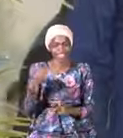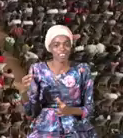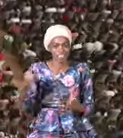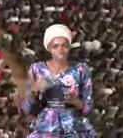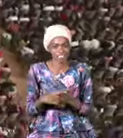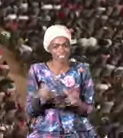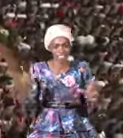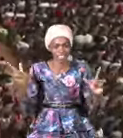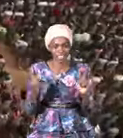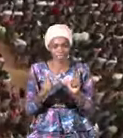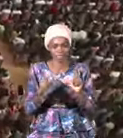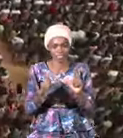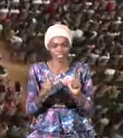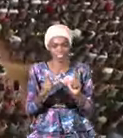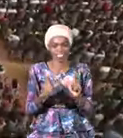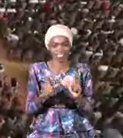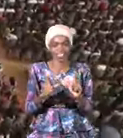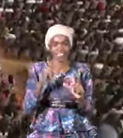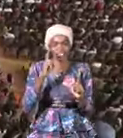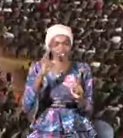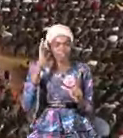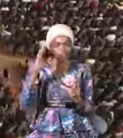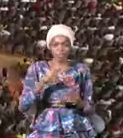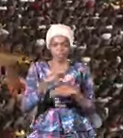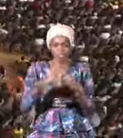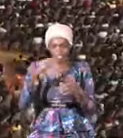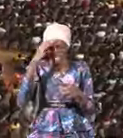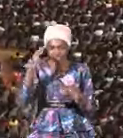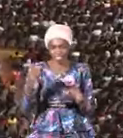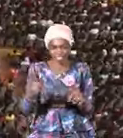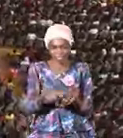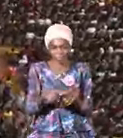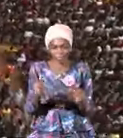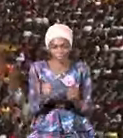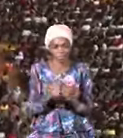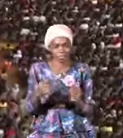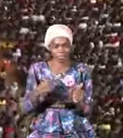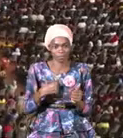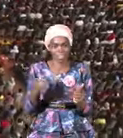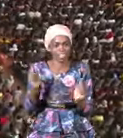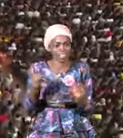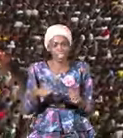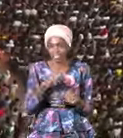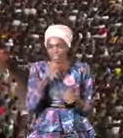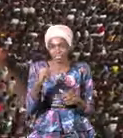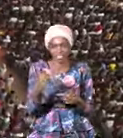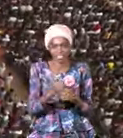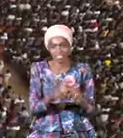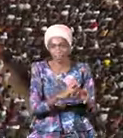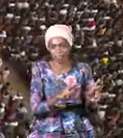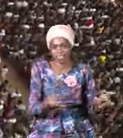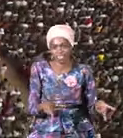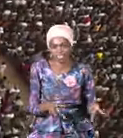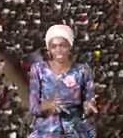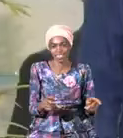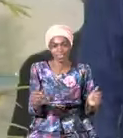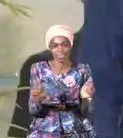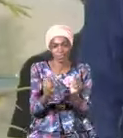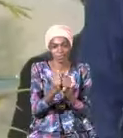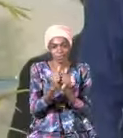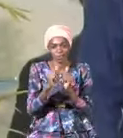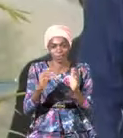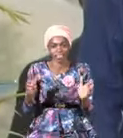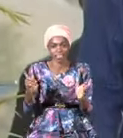degree, you will all agree with me, cannot take place without the